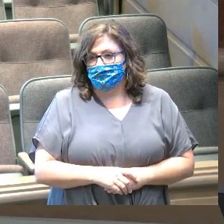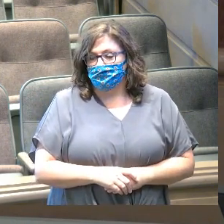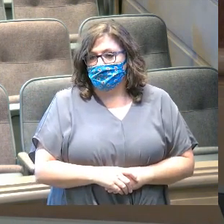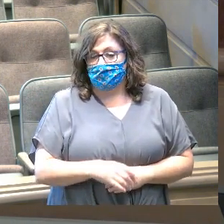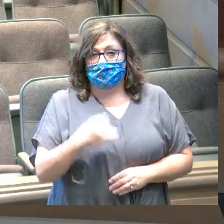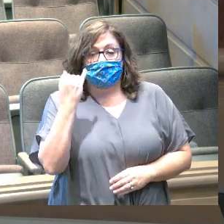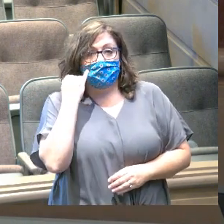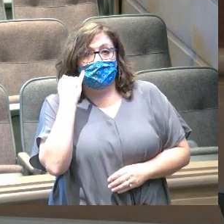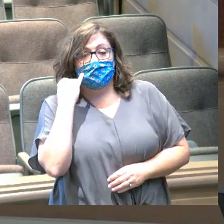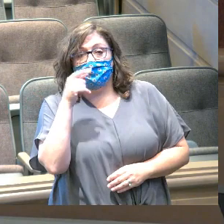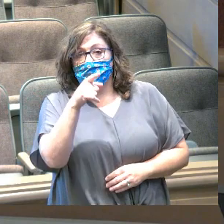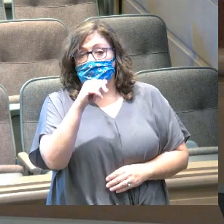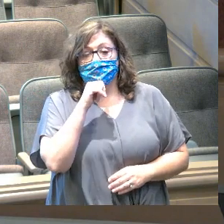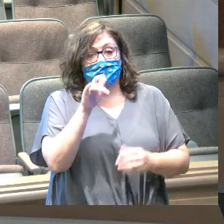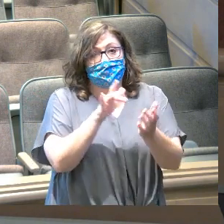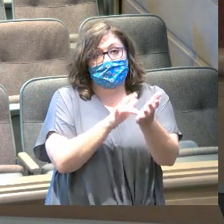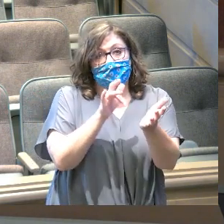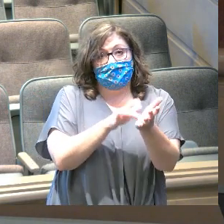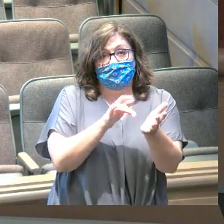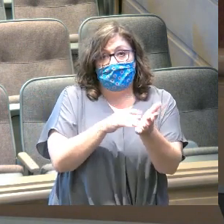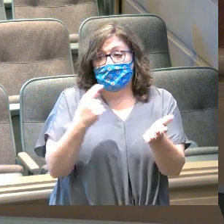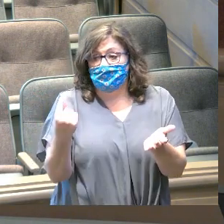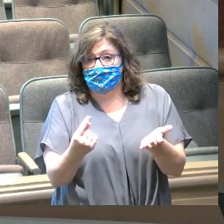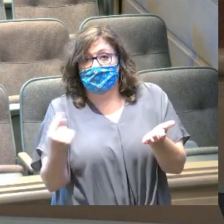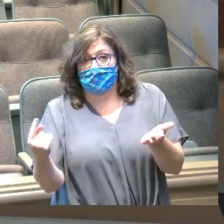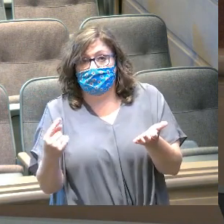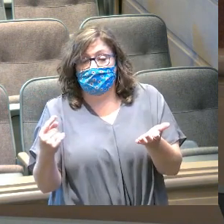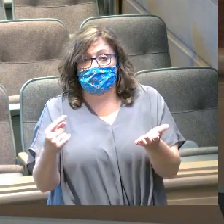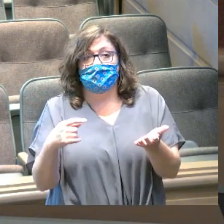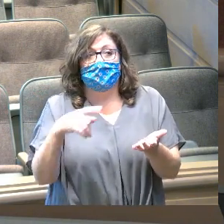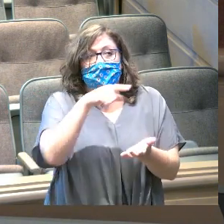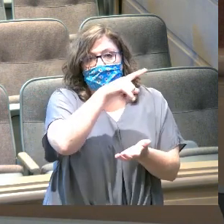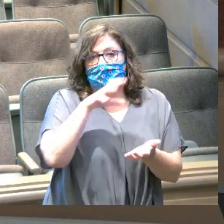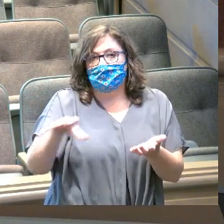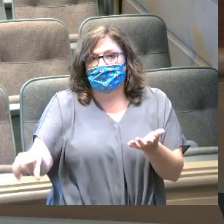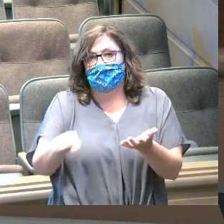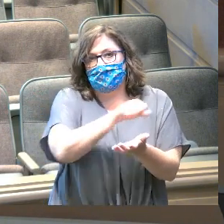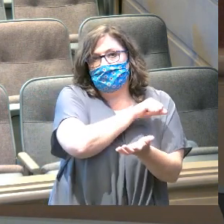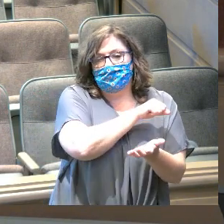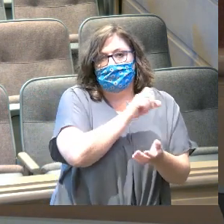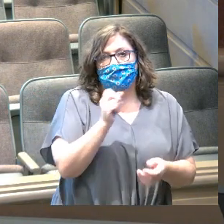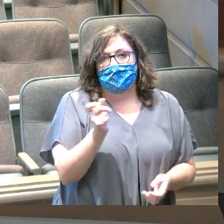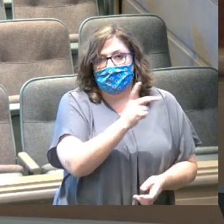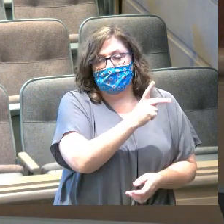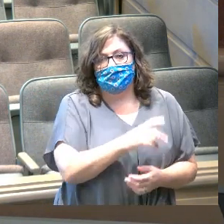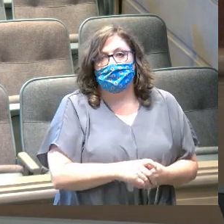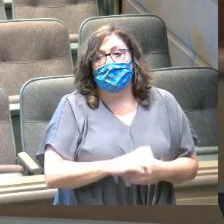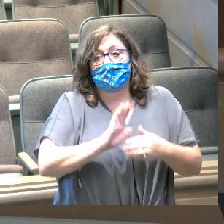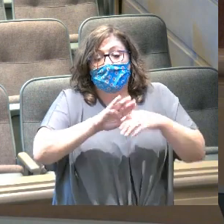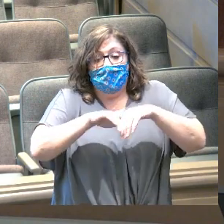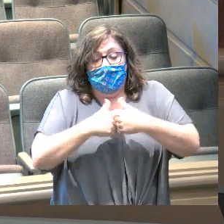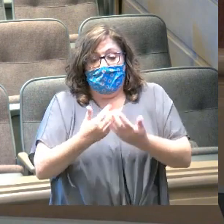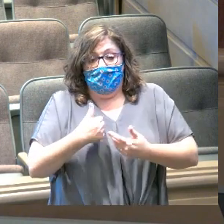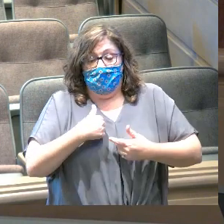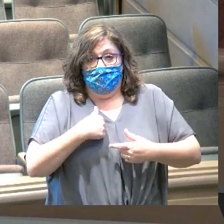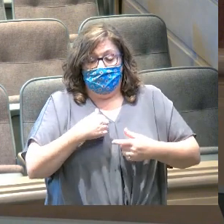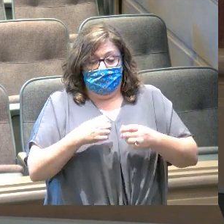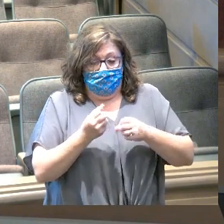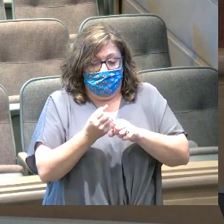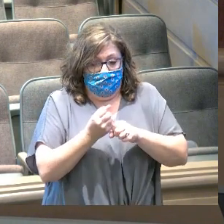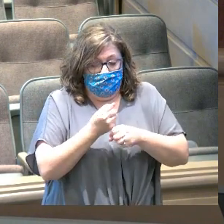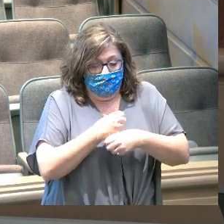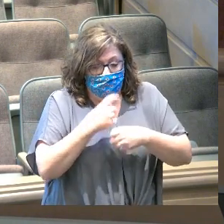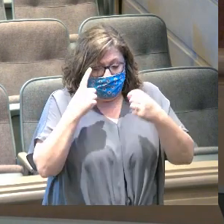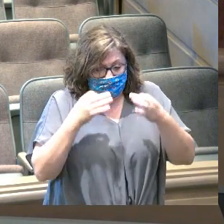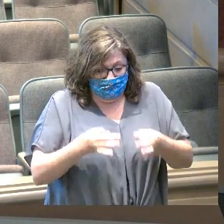if you don't take advantage of a resource, it can go away. And how you define a solution is by